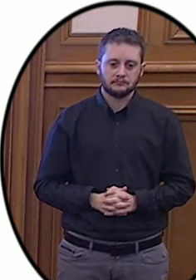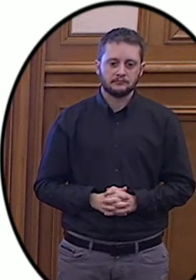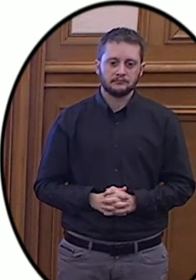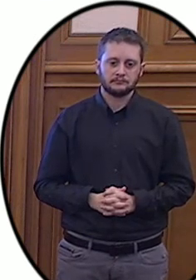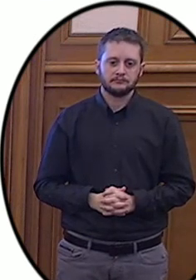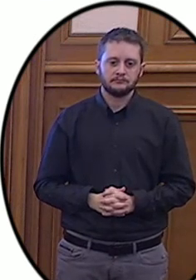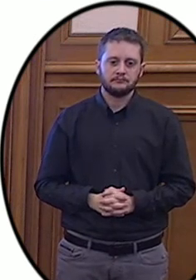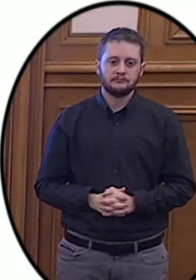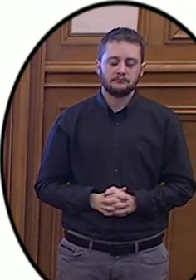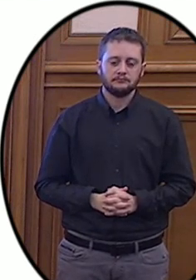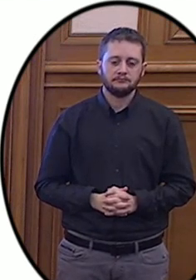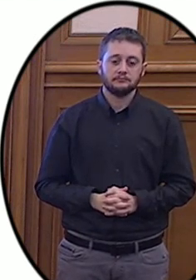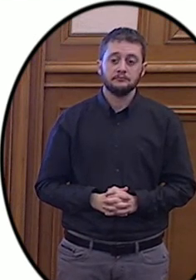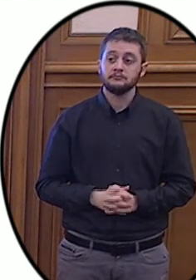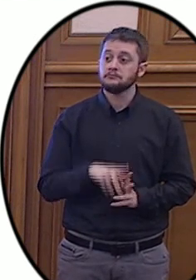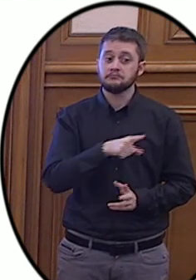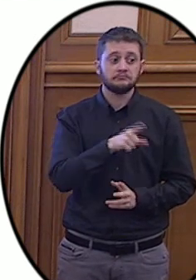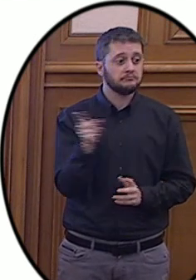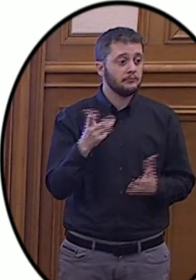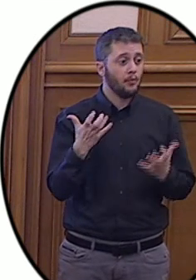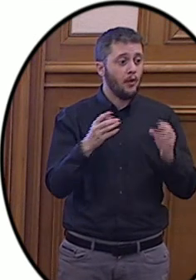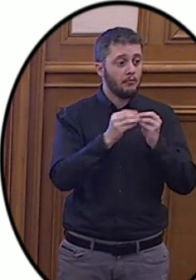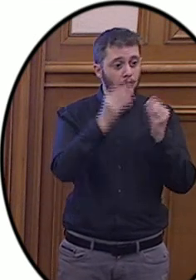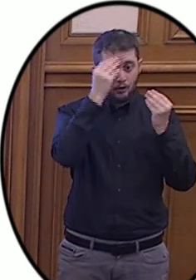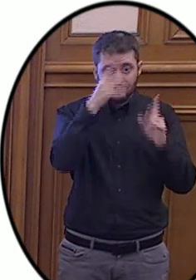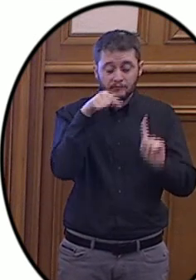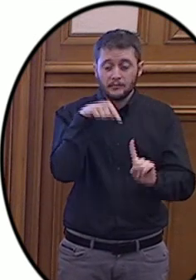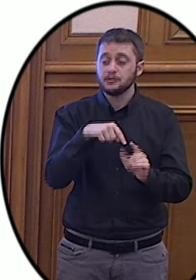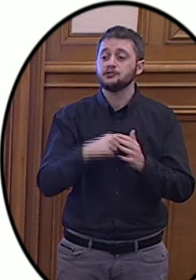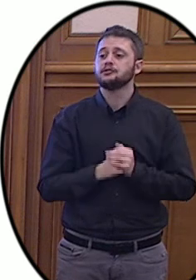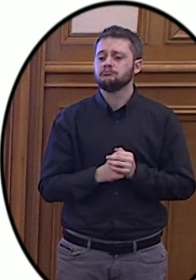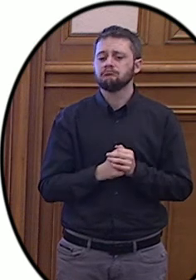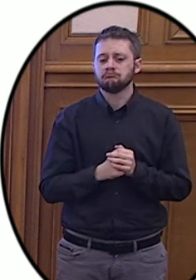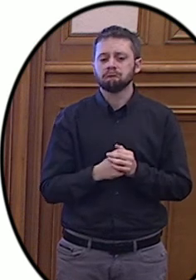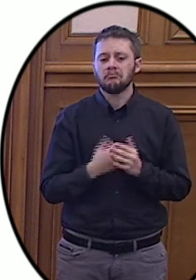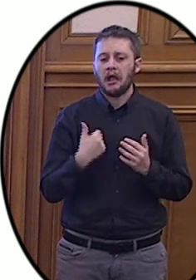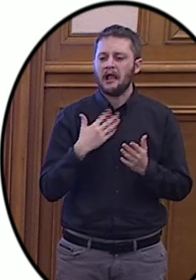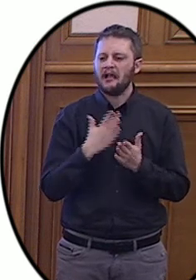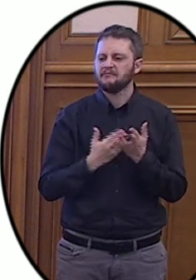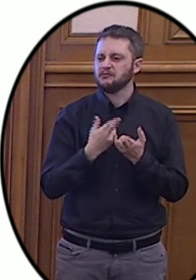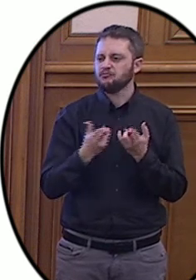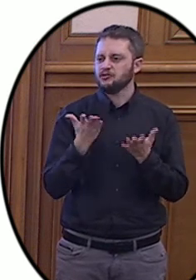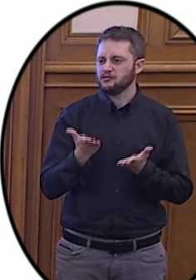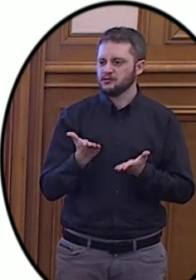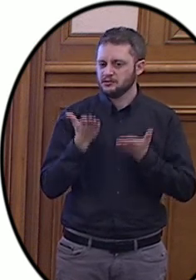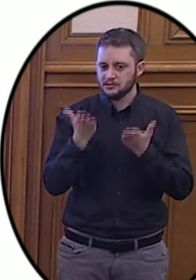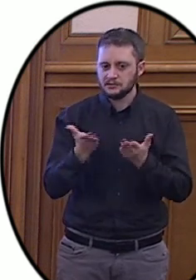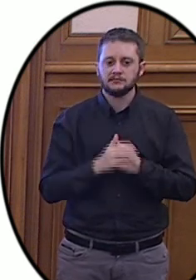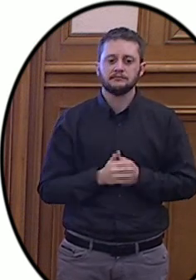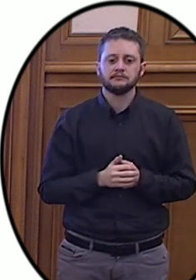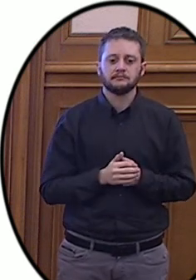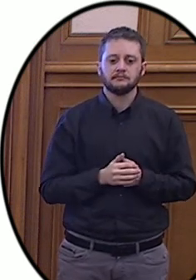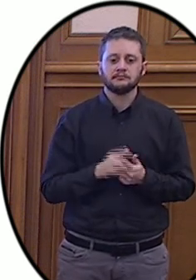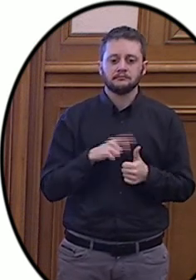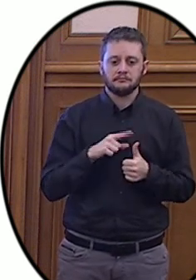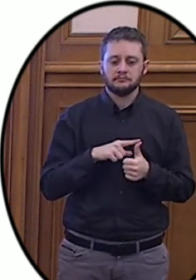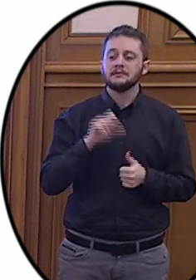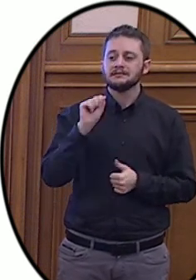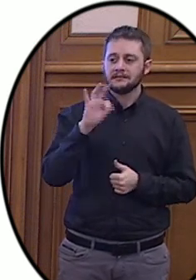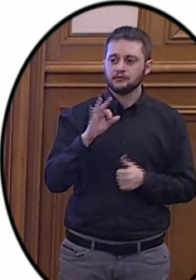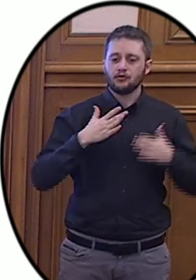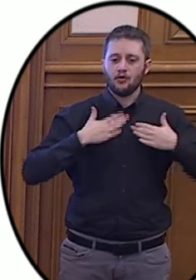For more information, I have a few resources to recommend. First, the San Francisco Human